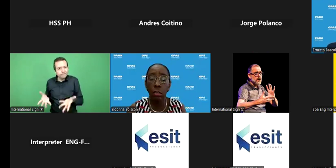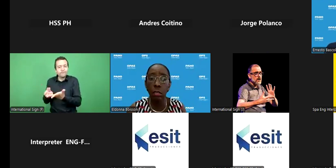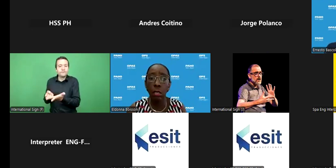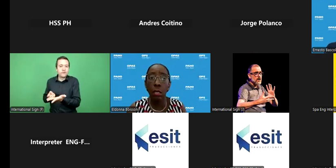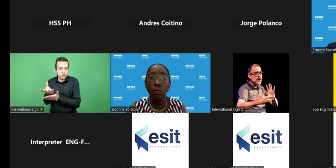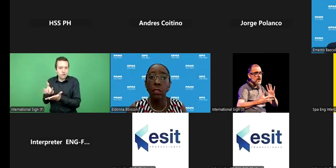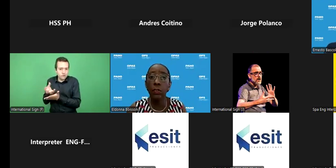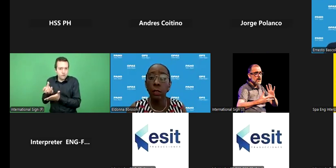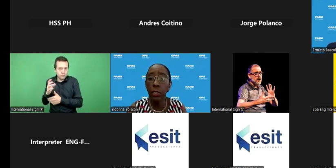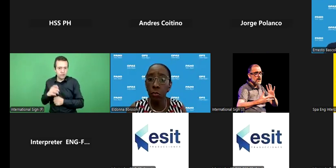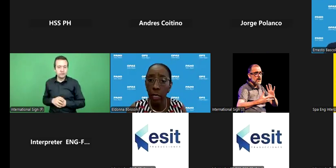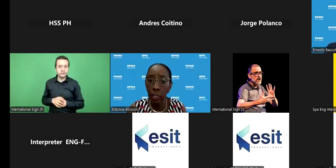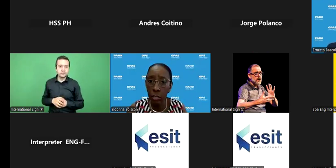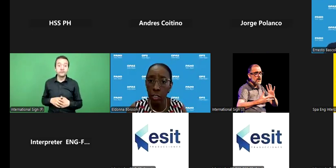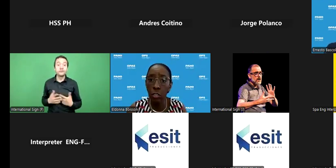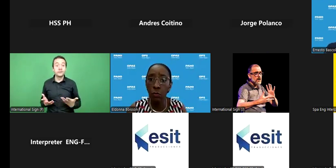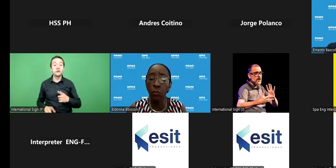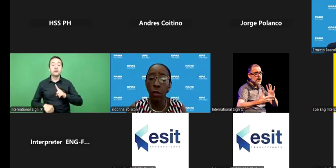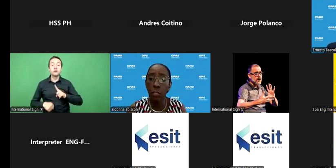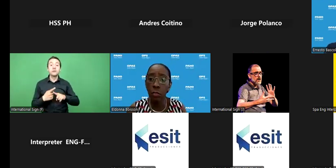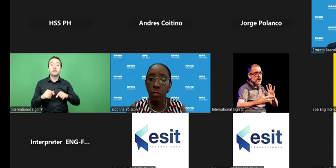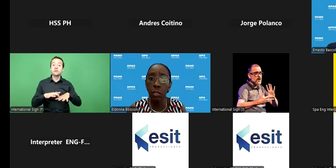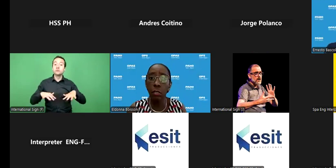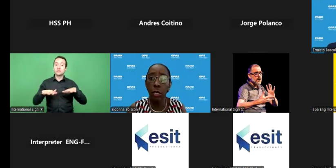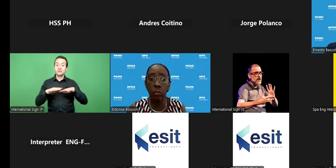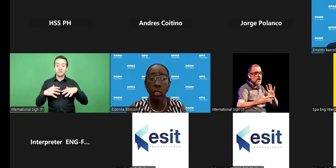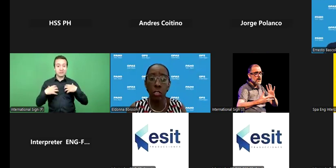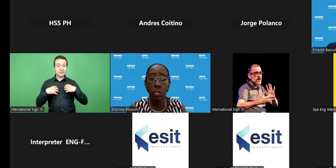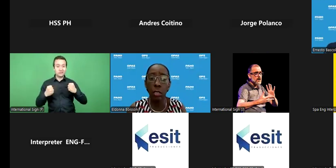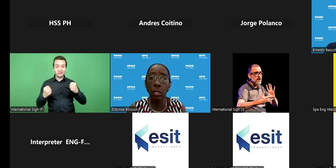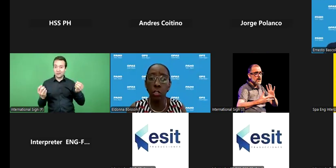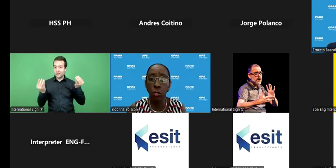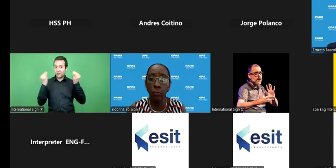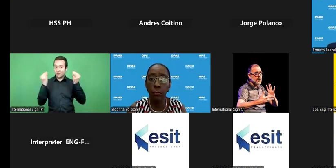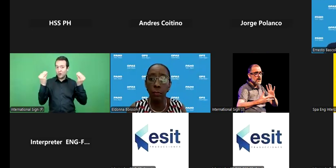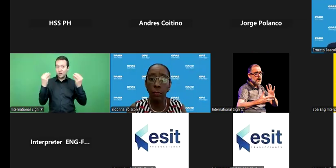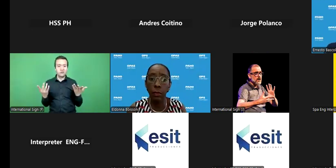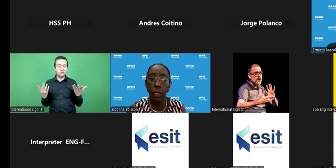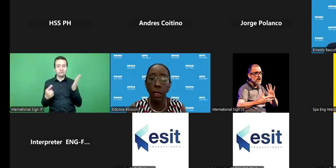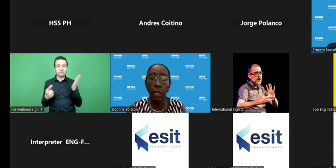technologies, for developing new legislation for pharmaceutical regulation in the country.